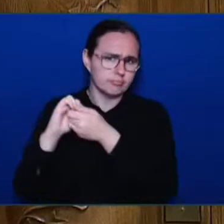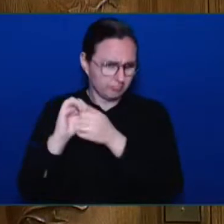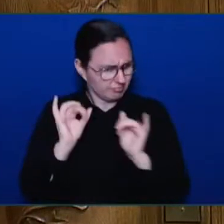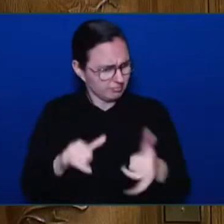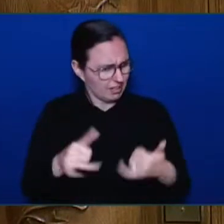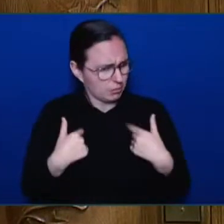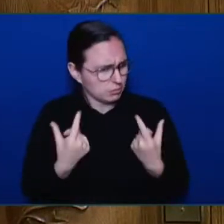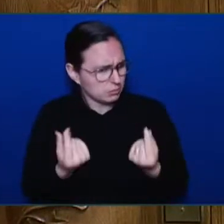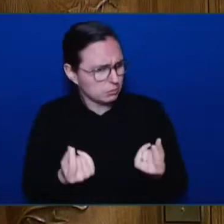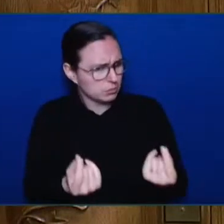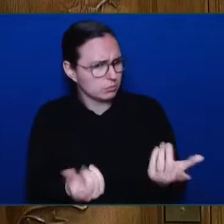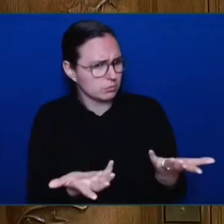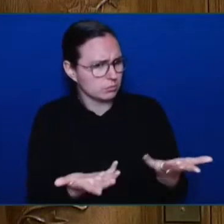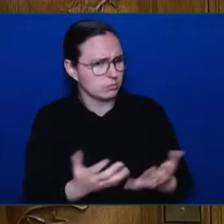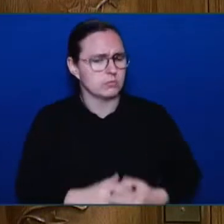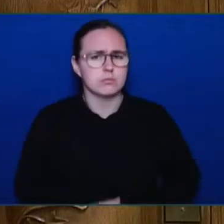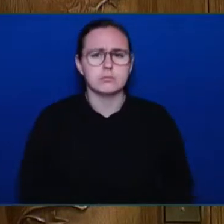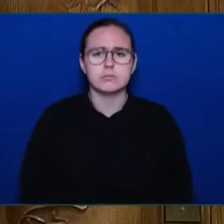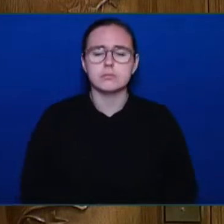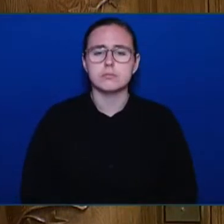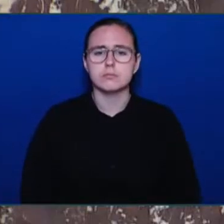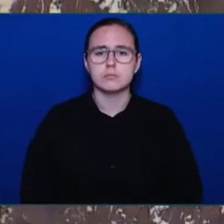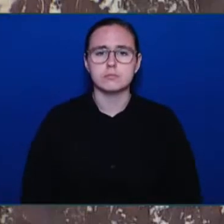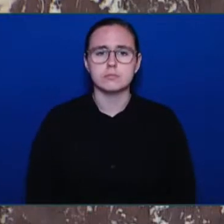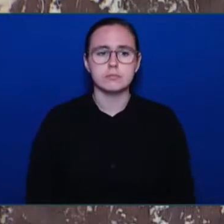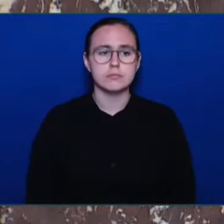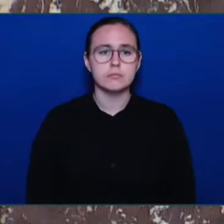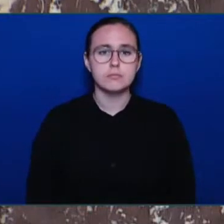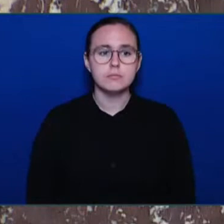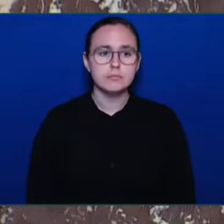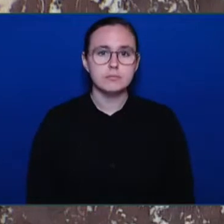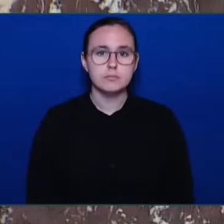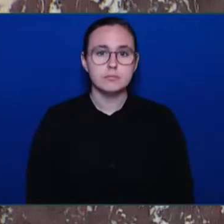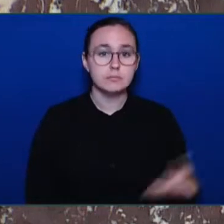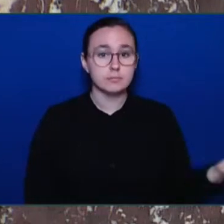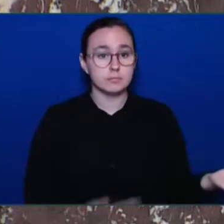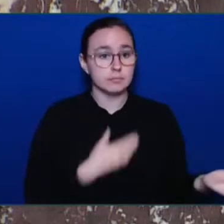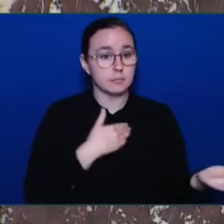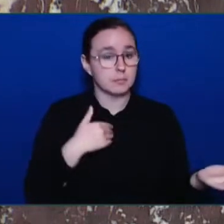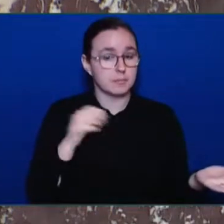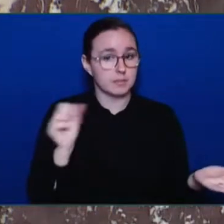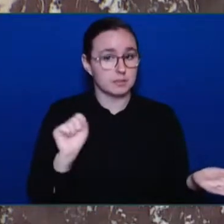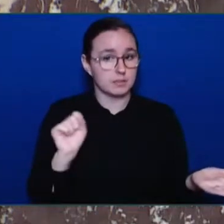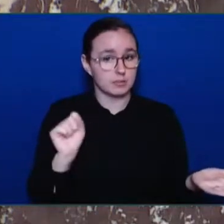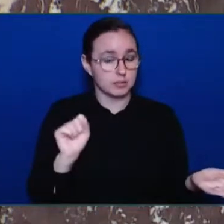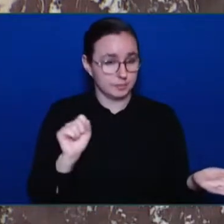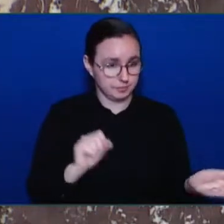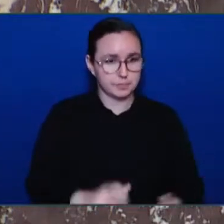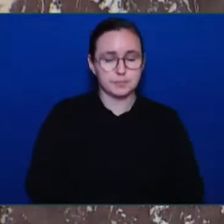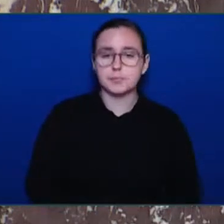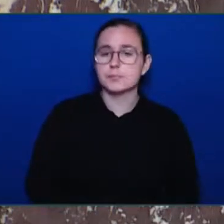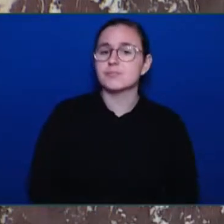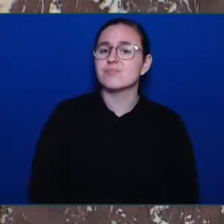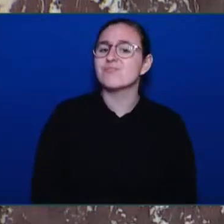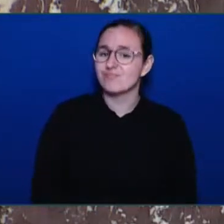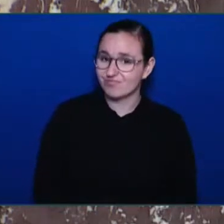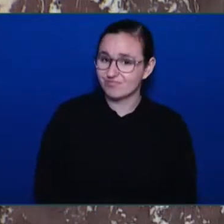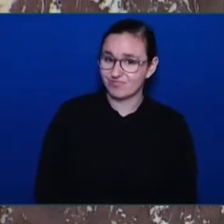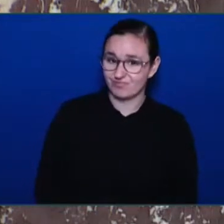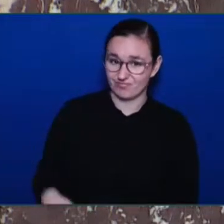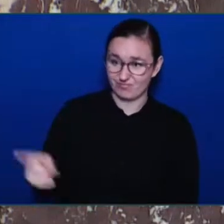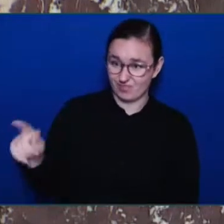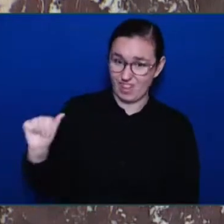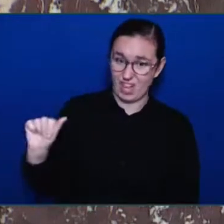Member for Surrey South supplemental. Well, Mr. Speaker, I guess we have the Attorney General contradicting their own expert once again. But time after